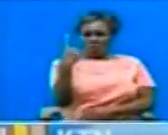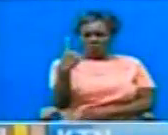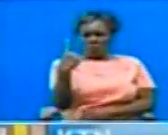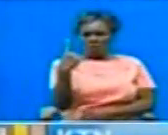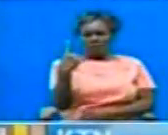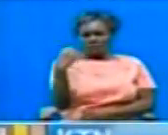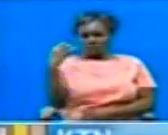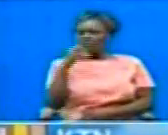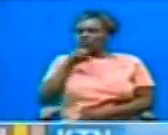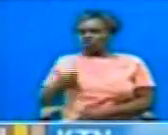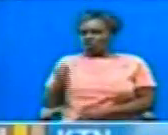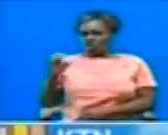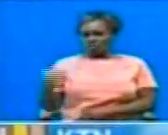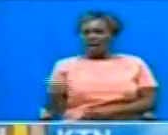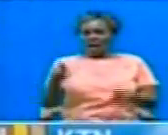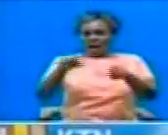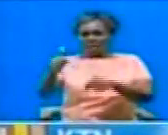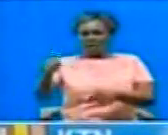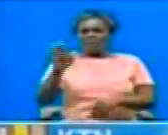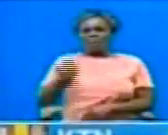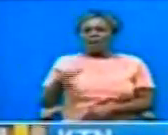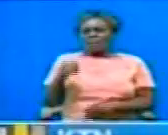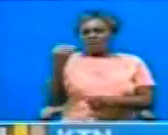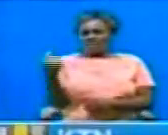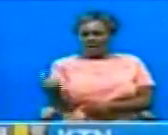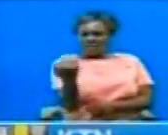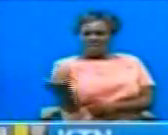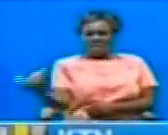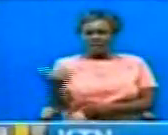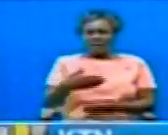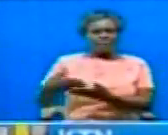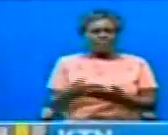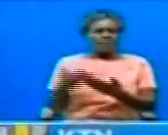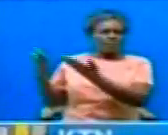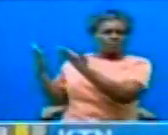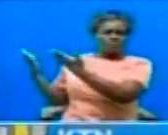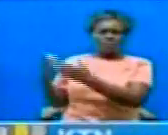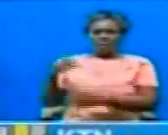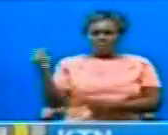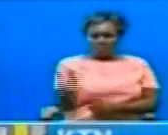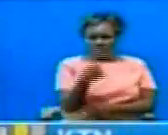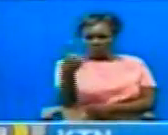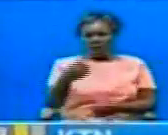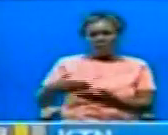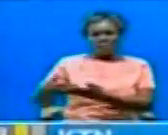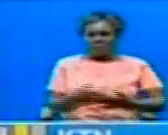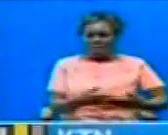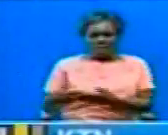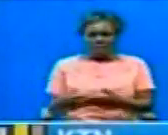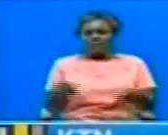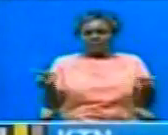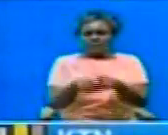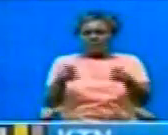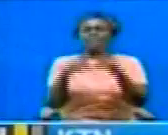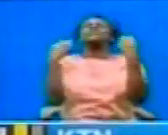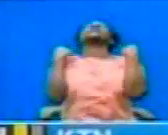daughter. She and with other mothers with small babies, including this mother of a 1-month-old baby, have spent the night in the